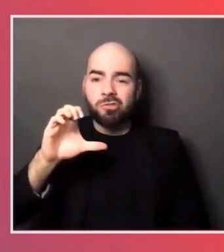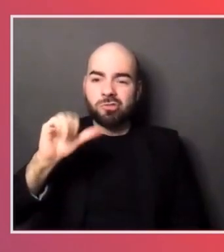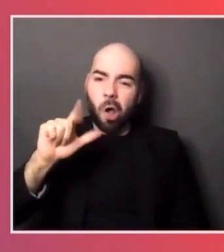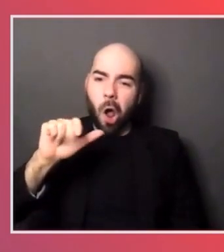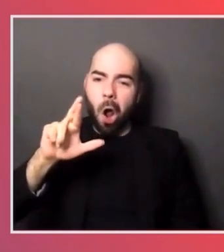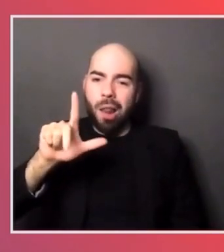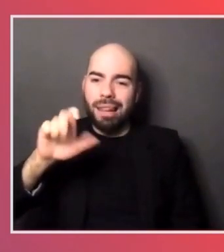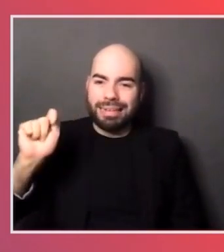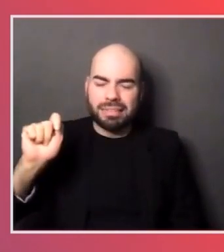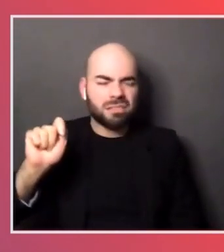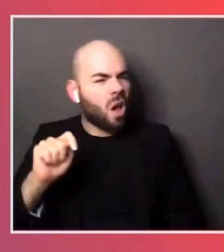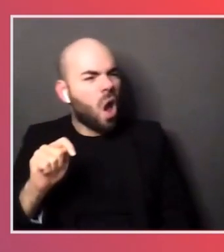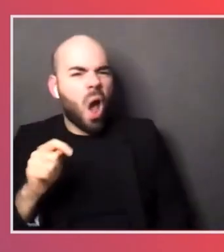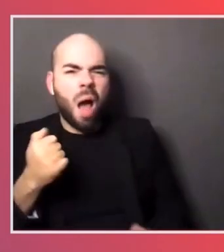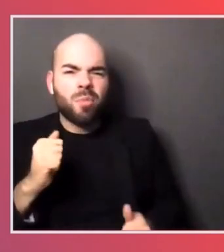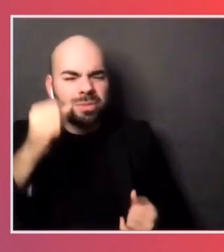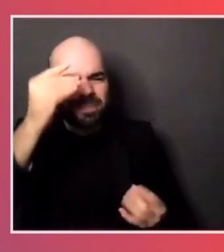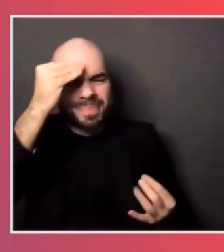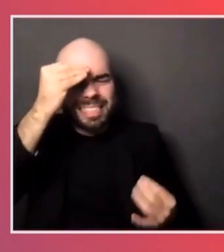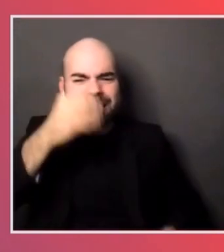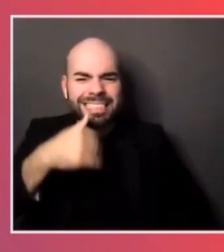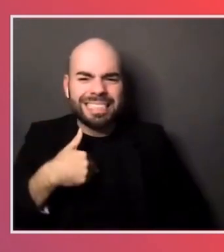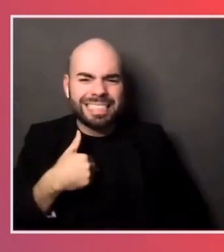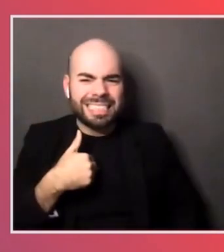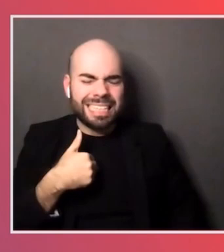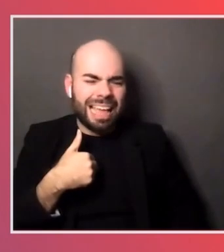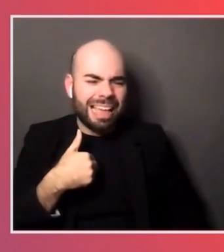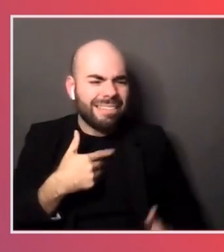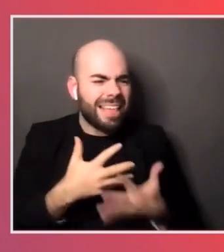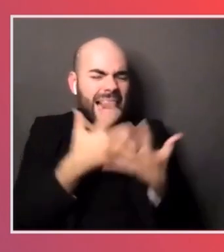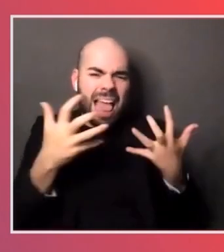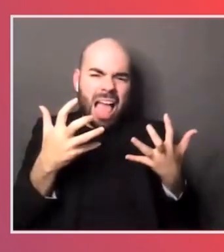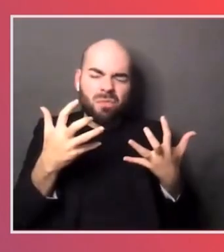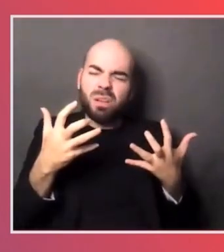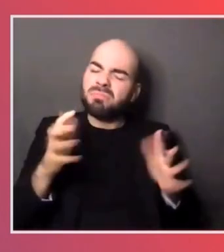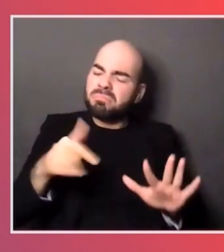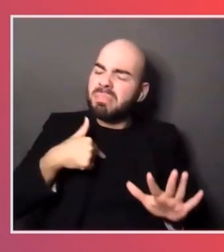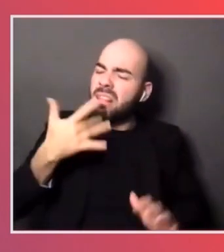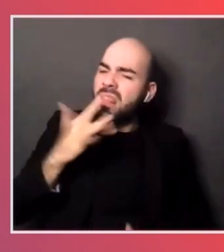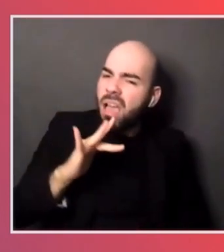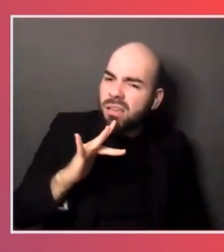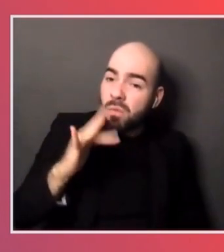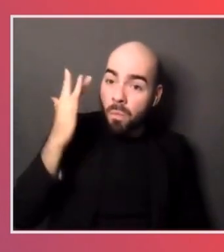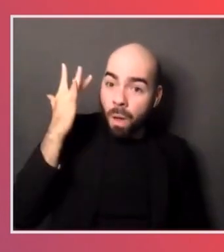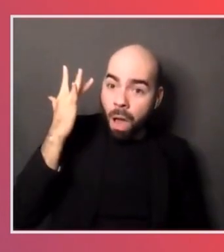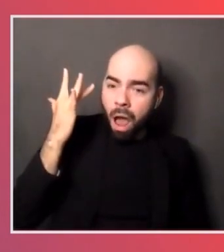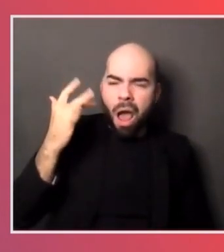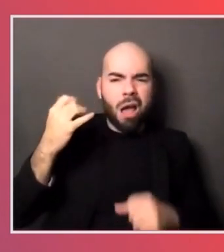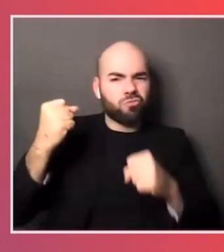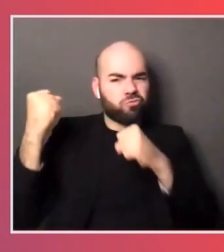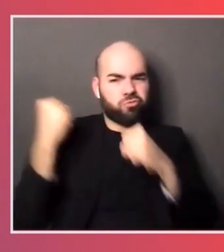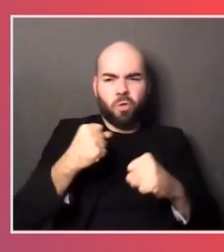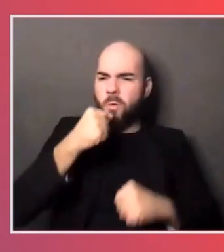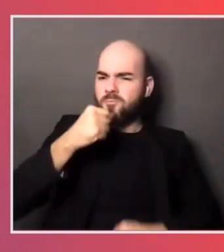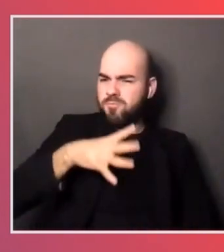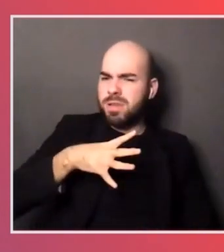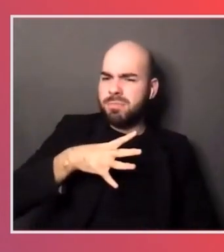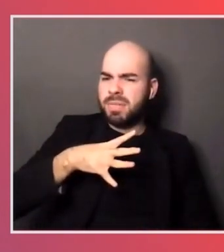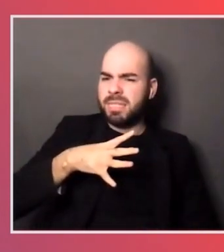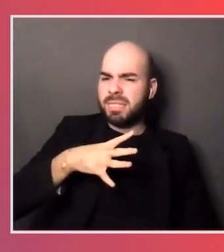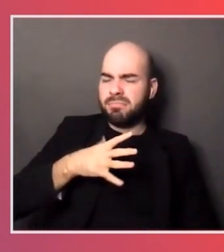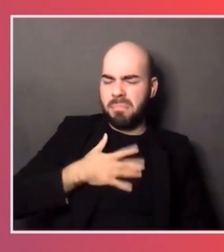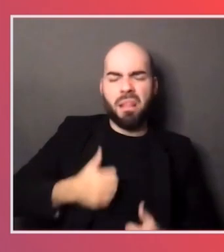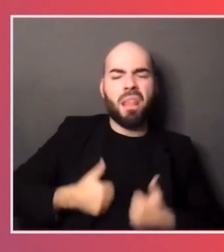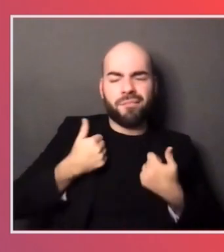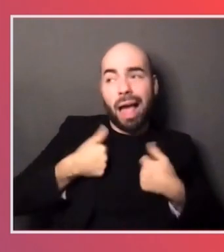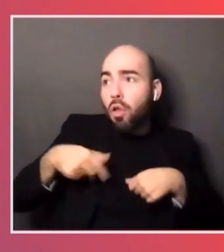have a lot of I was very fortunate to have a lot of very strong female role models in my life growing up, who were